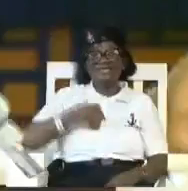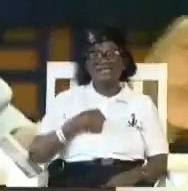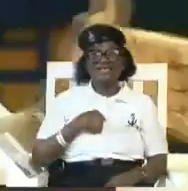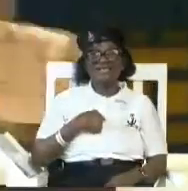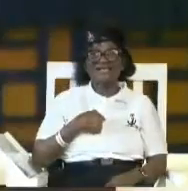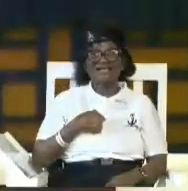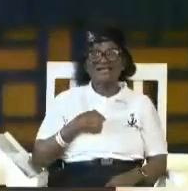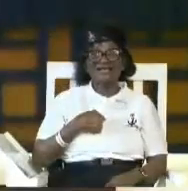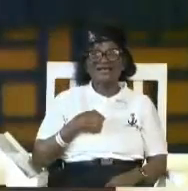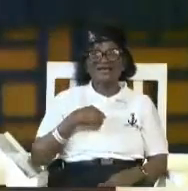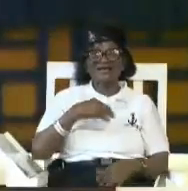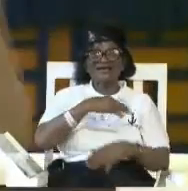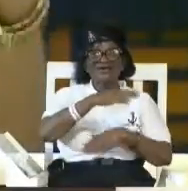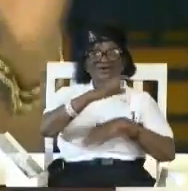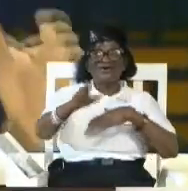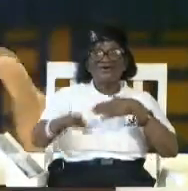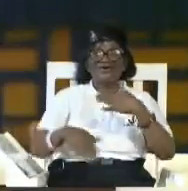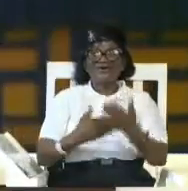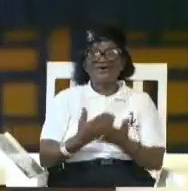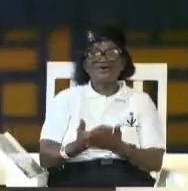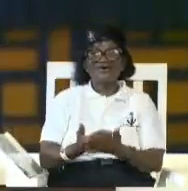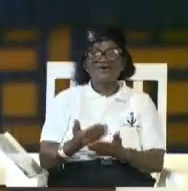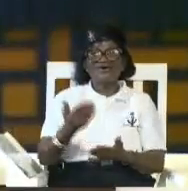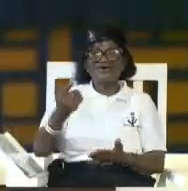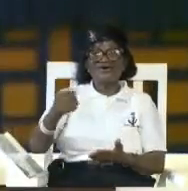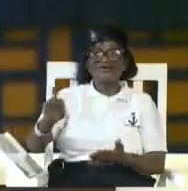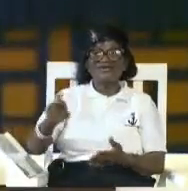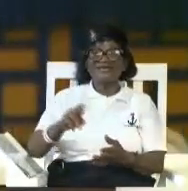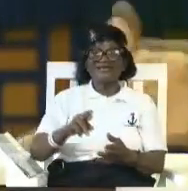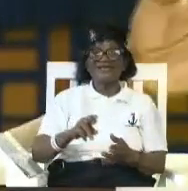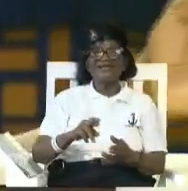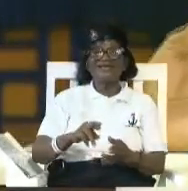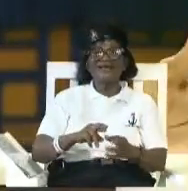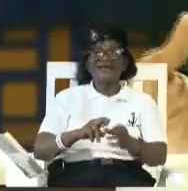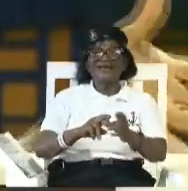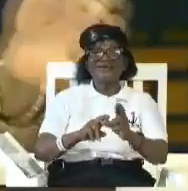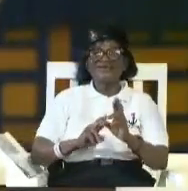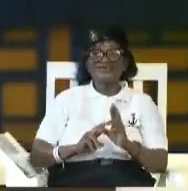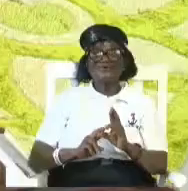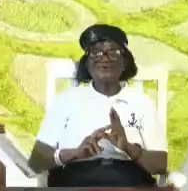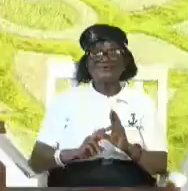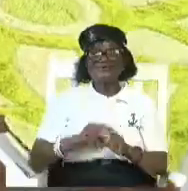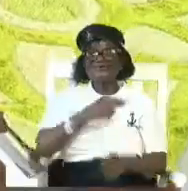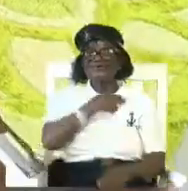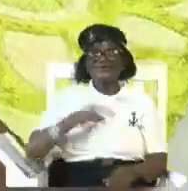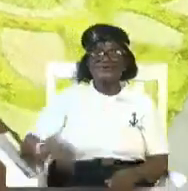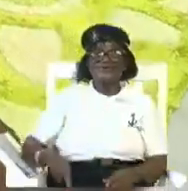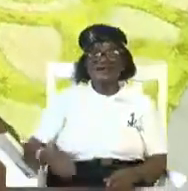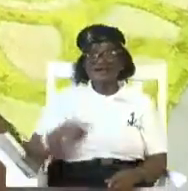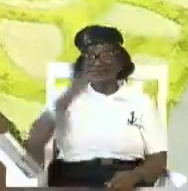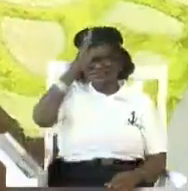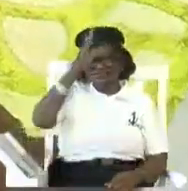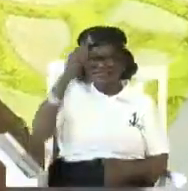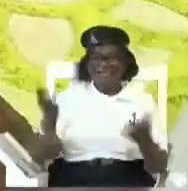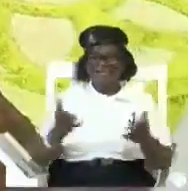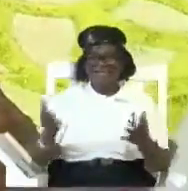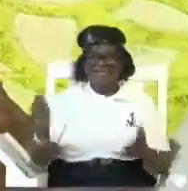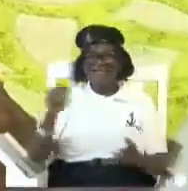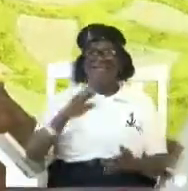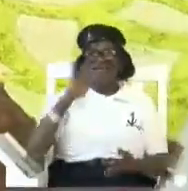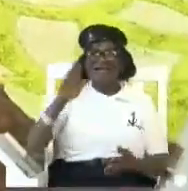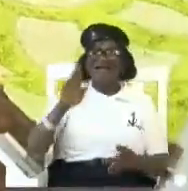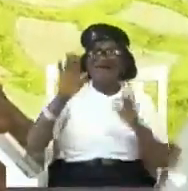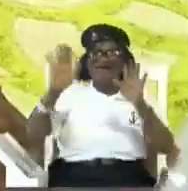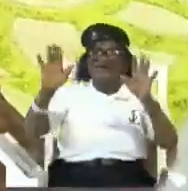All the royal fathers here, they are wonderful children of God. Let's give the Lord a big round of applause for all our